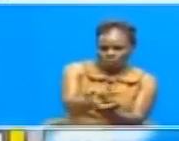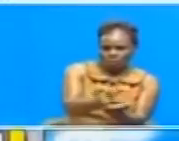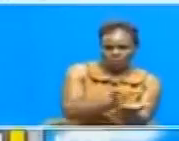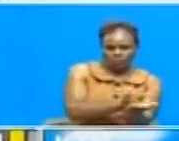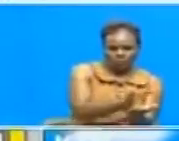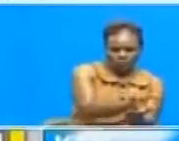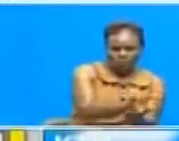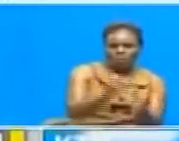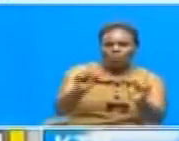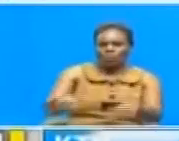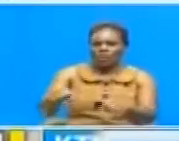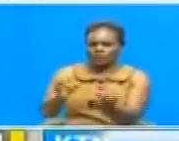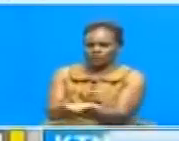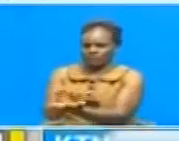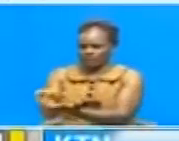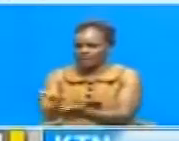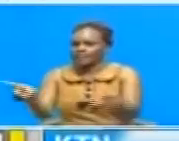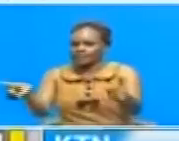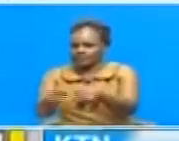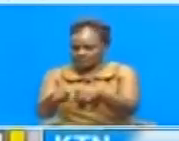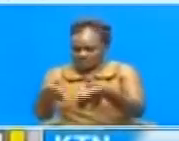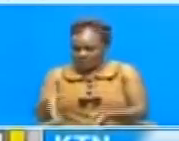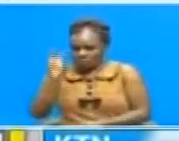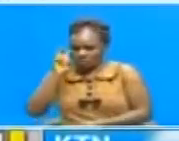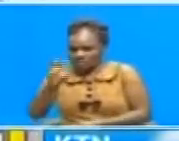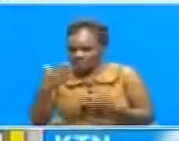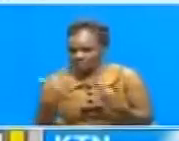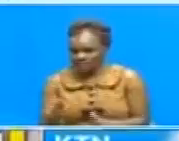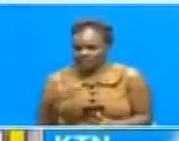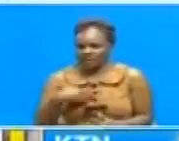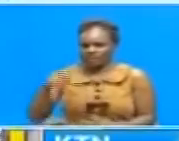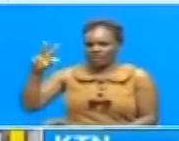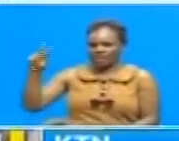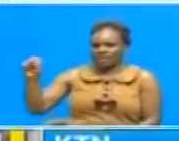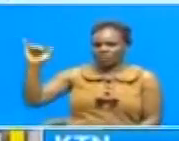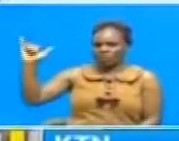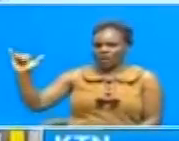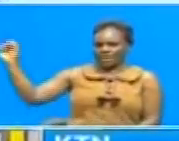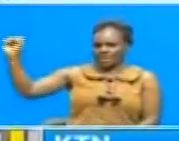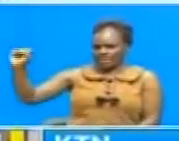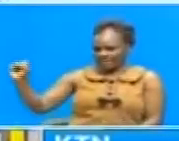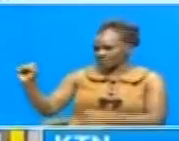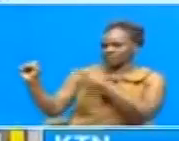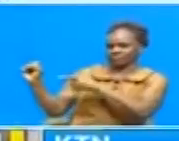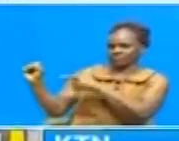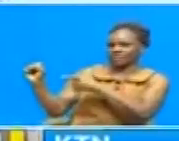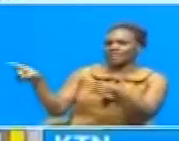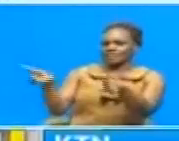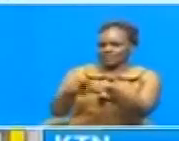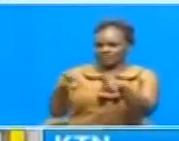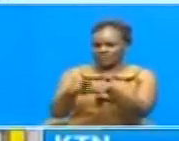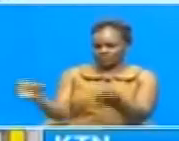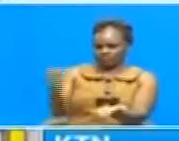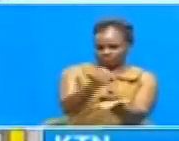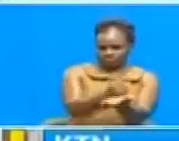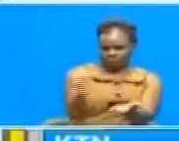through WESO fund. And also, like now you have seen, we have NYS. NYS is also going to absorb some